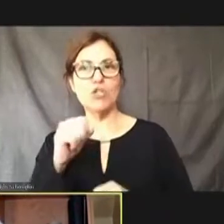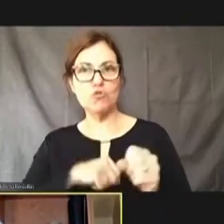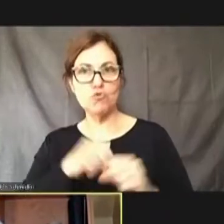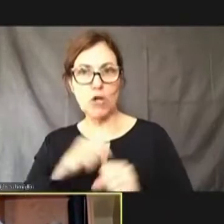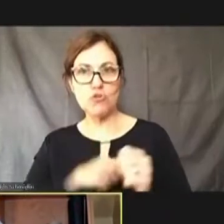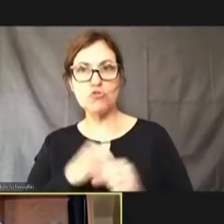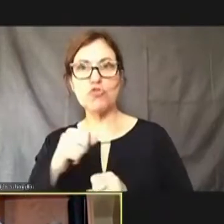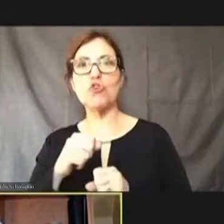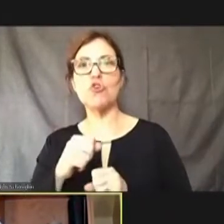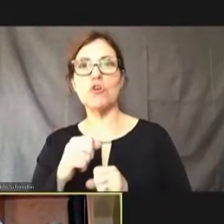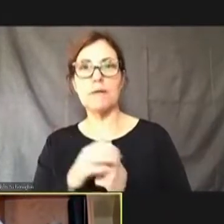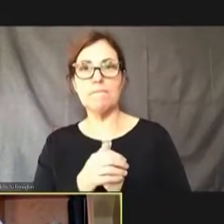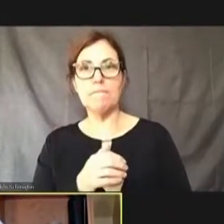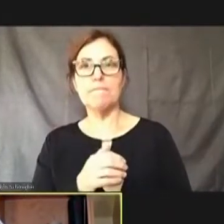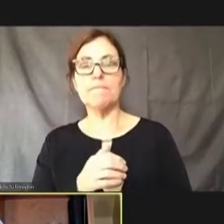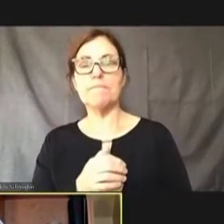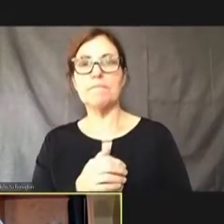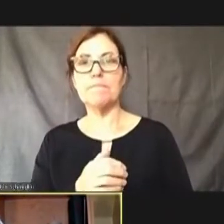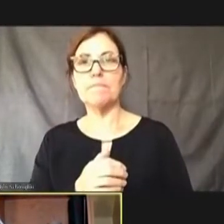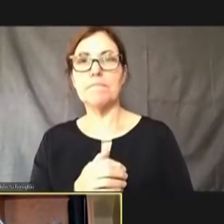utility.